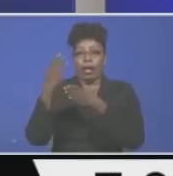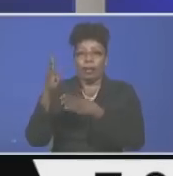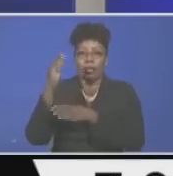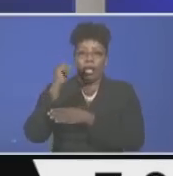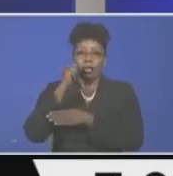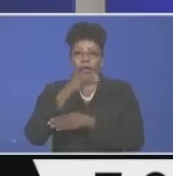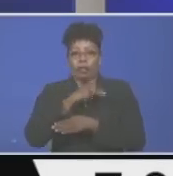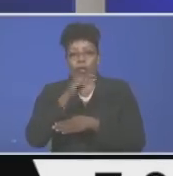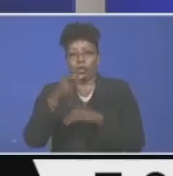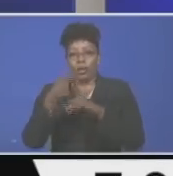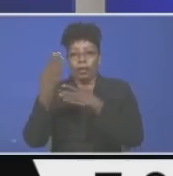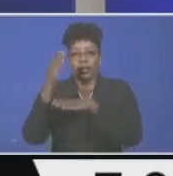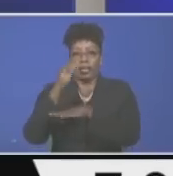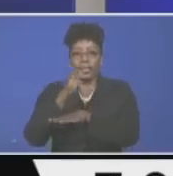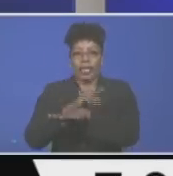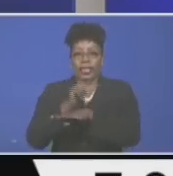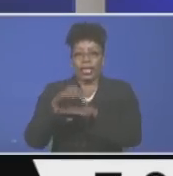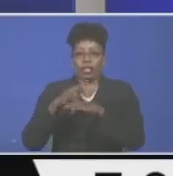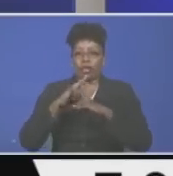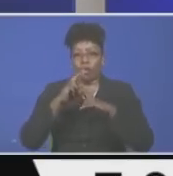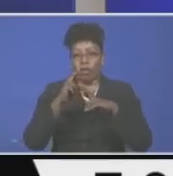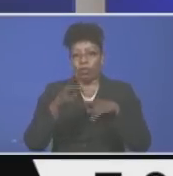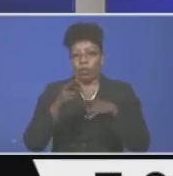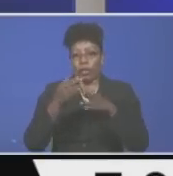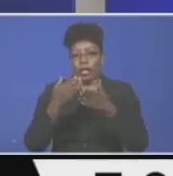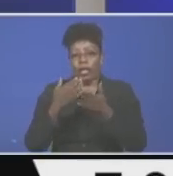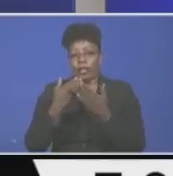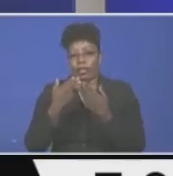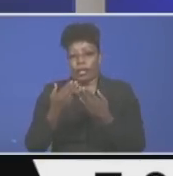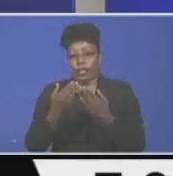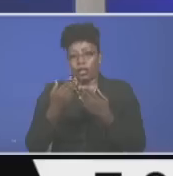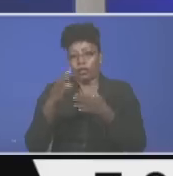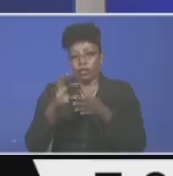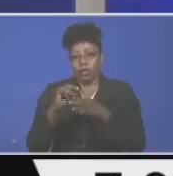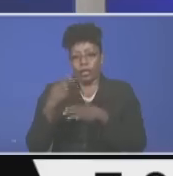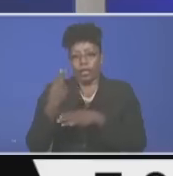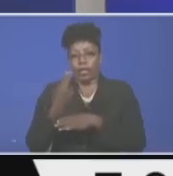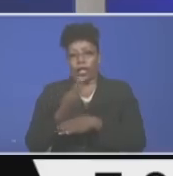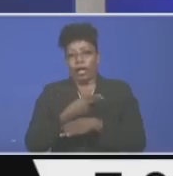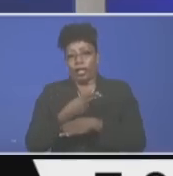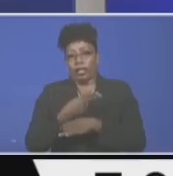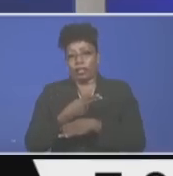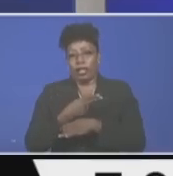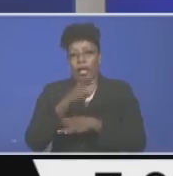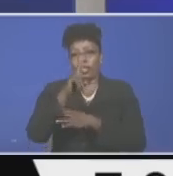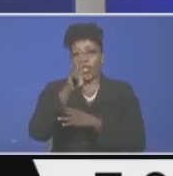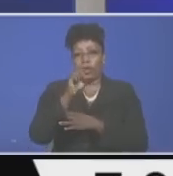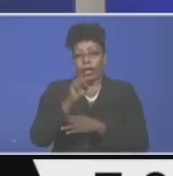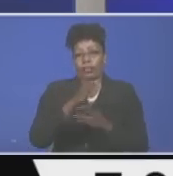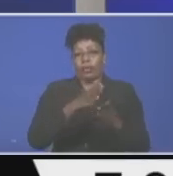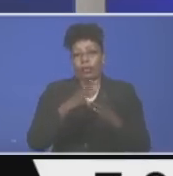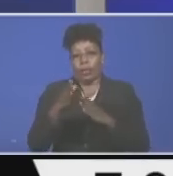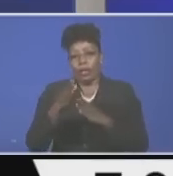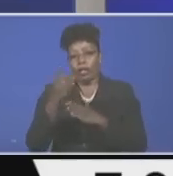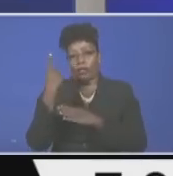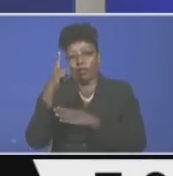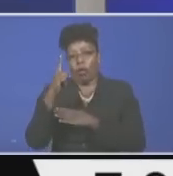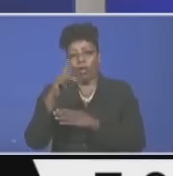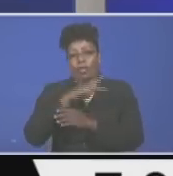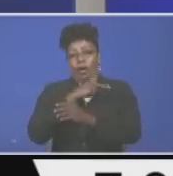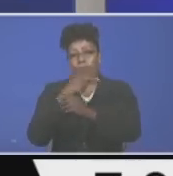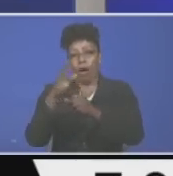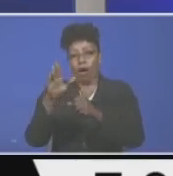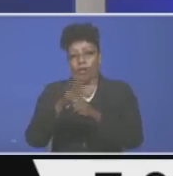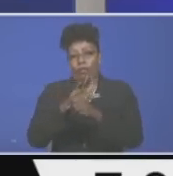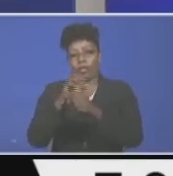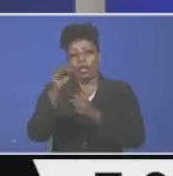Altafiz Munnings. Welcome to the Bahamas Tonight, the National Report. Thanks so much for joining us tonight. As the United States prepares for the most powerful storm to hit the